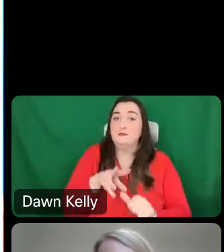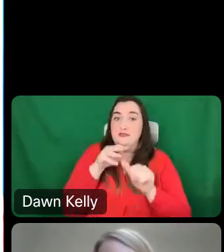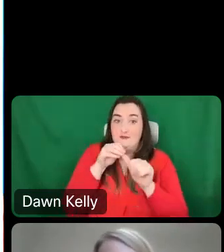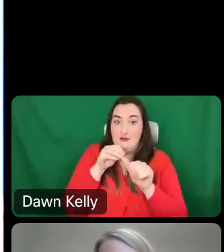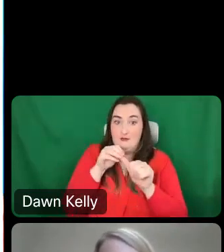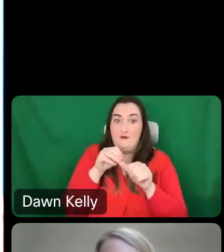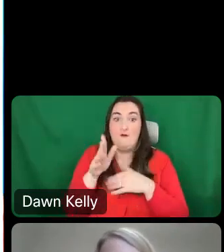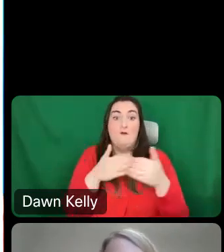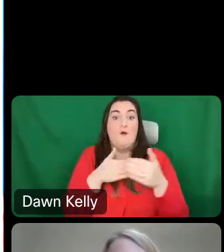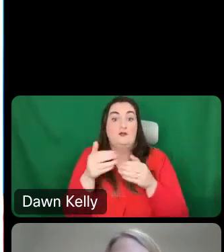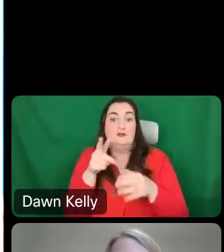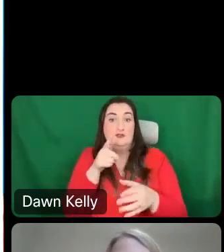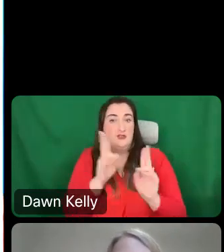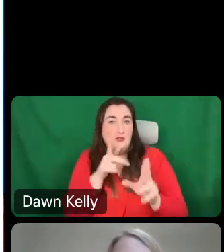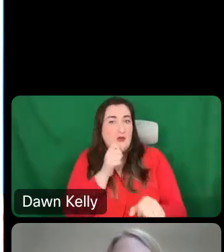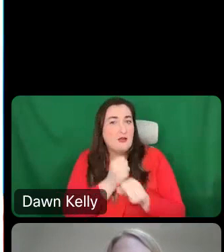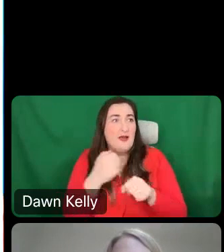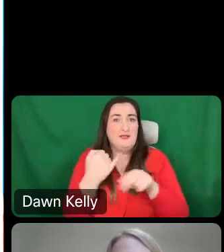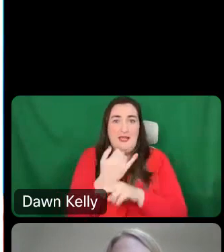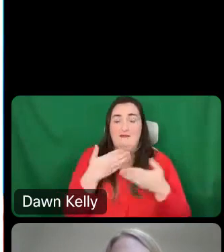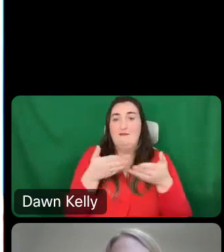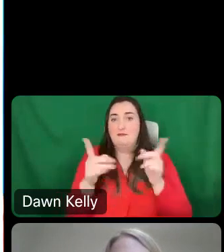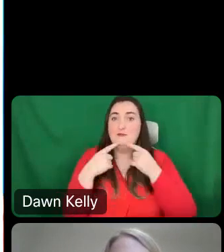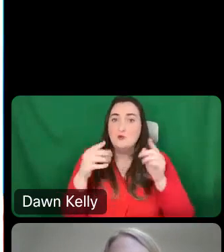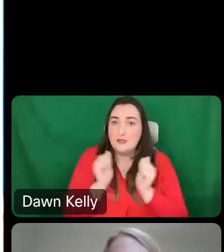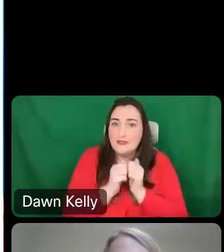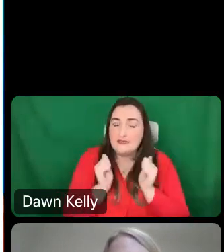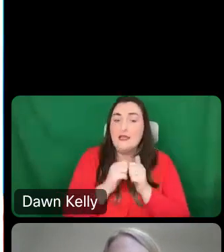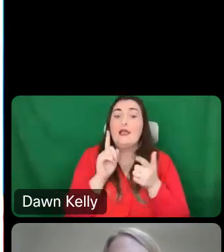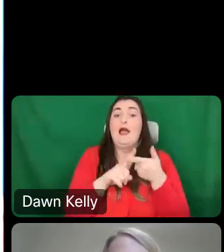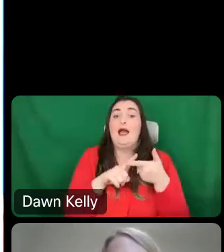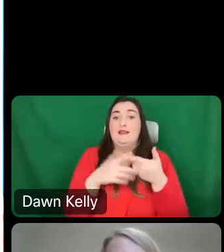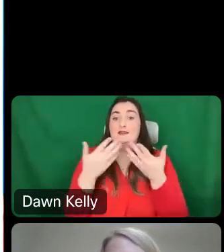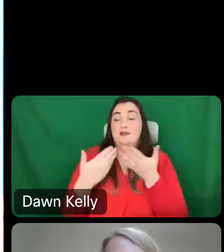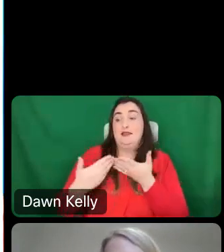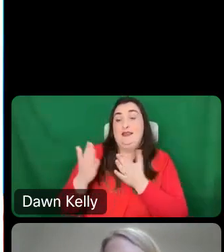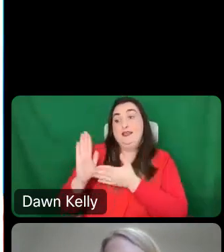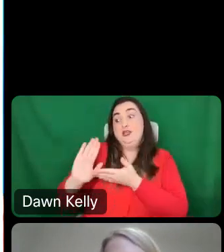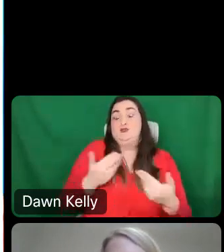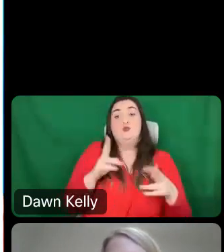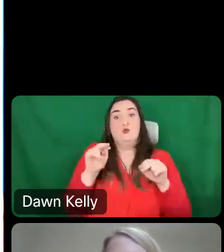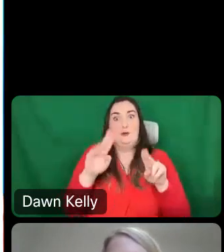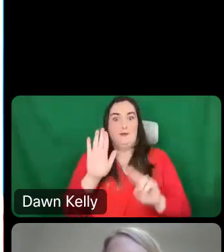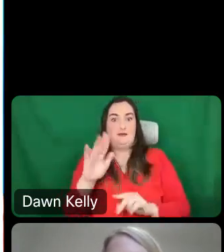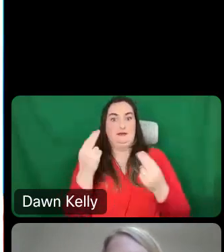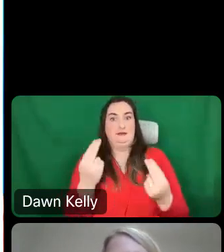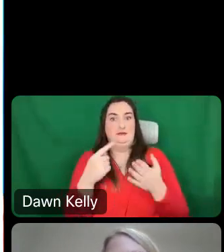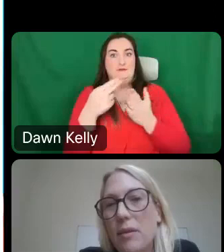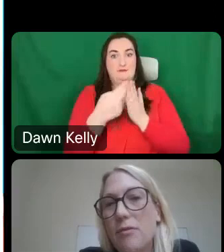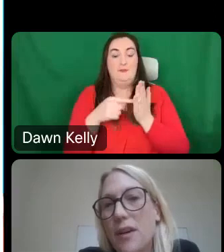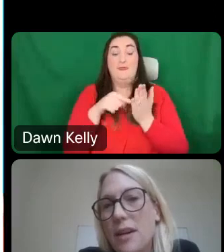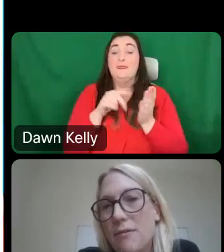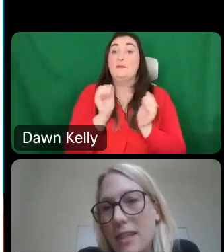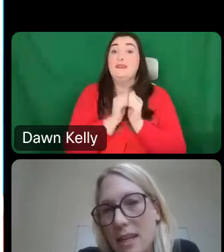covered at any of the open disclosure meetings, and introduce the requirement to follow those meetings up in